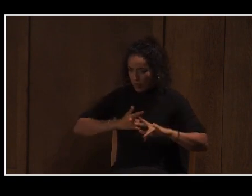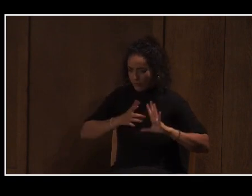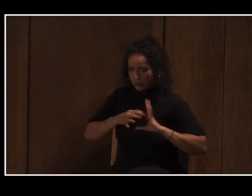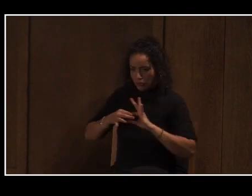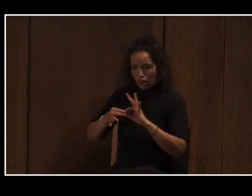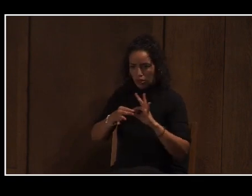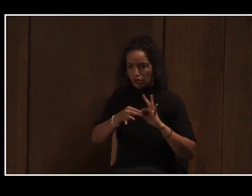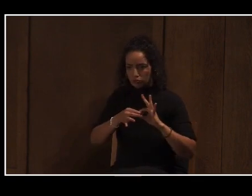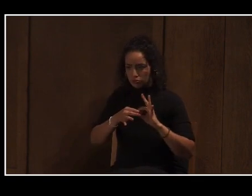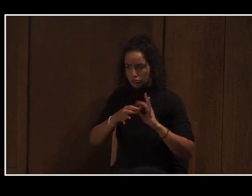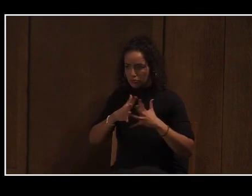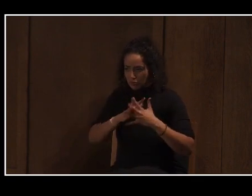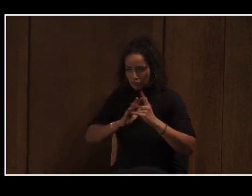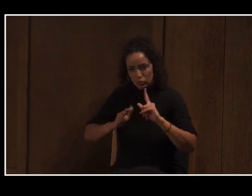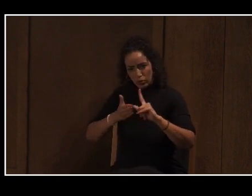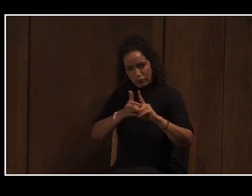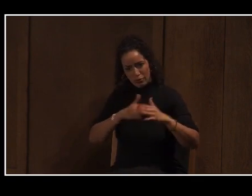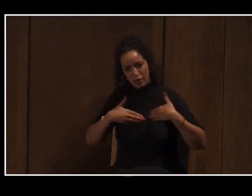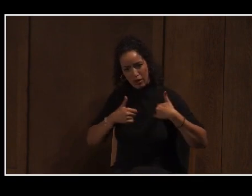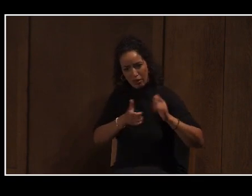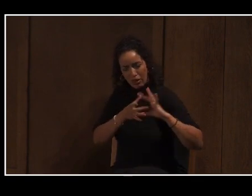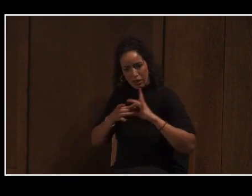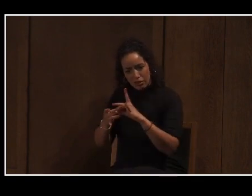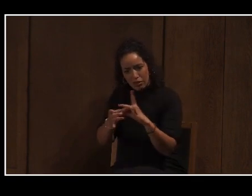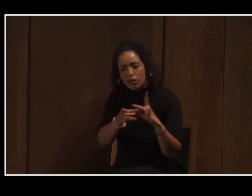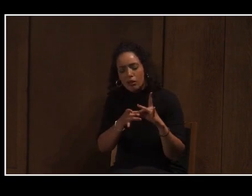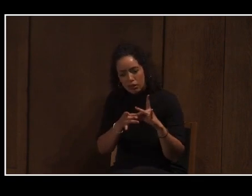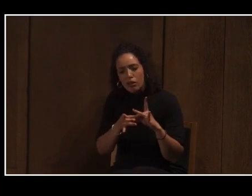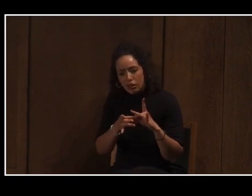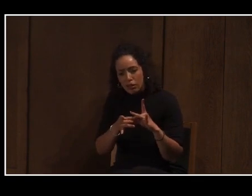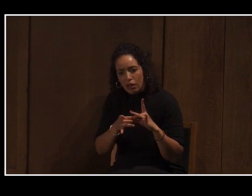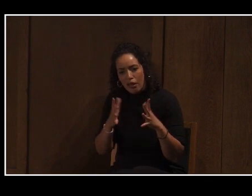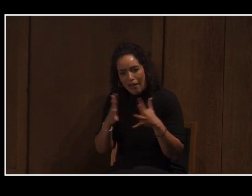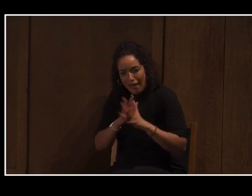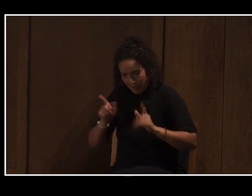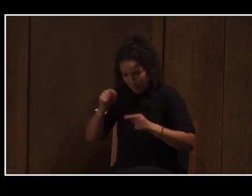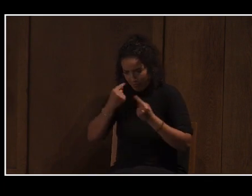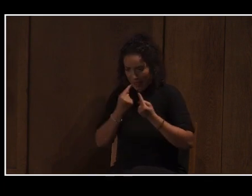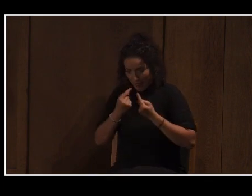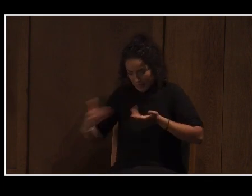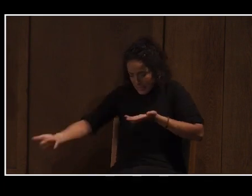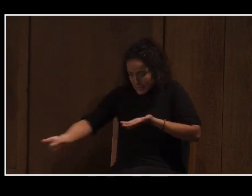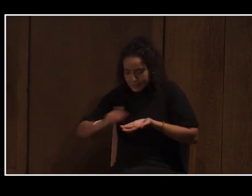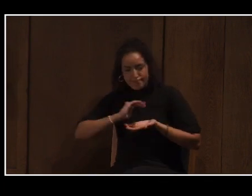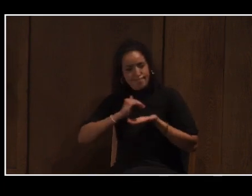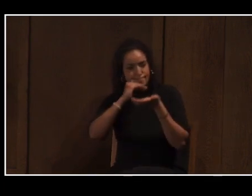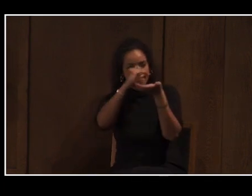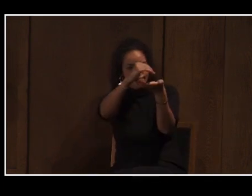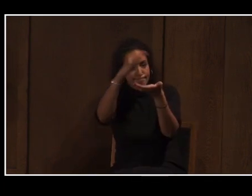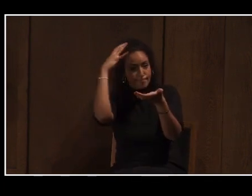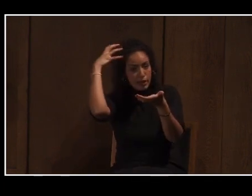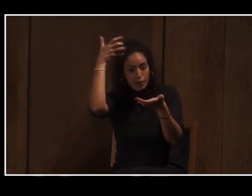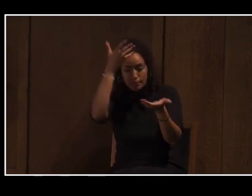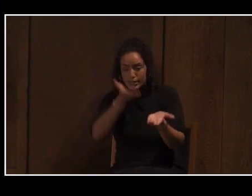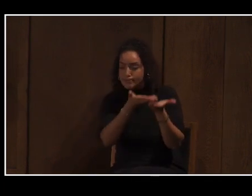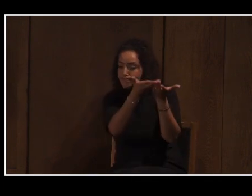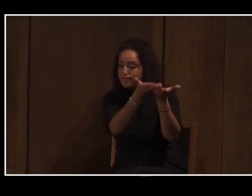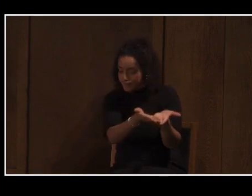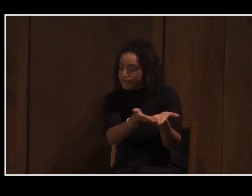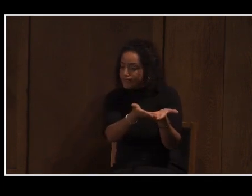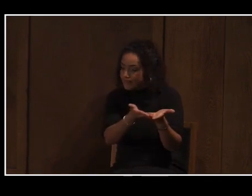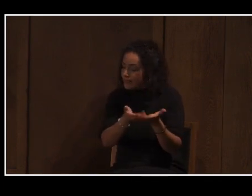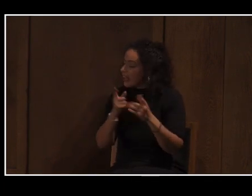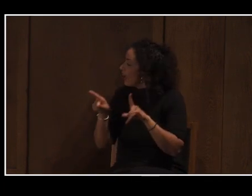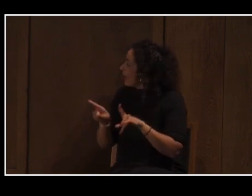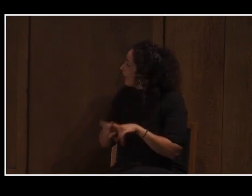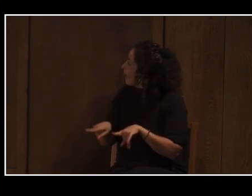want to be healthy together? Back into the very entrails of government. And of course, being Mexico City, I even had a mass wrestler on my